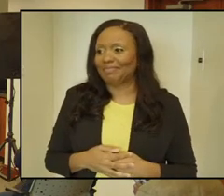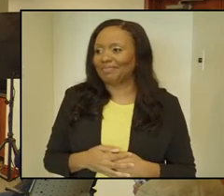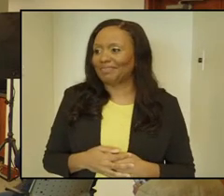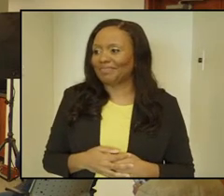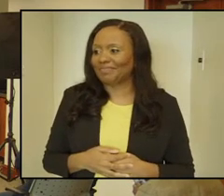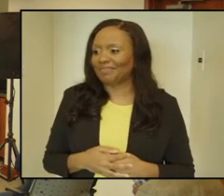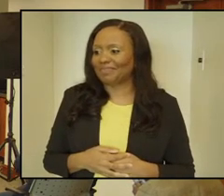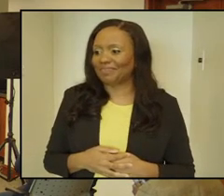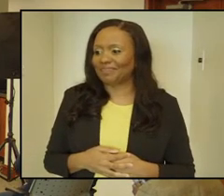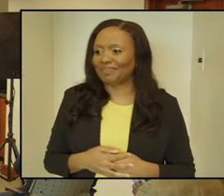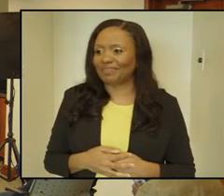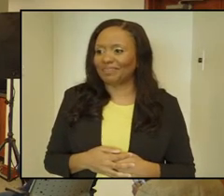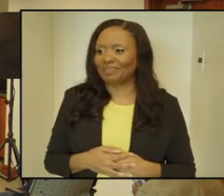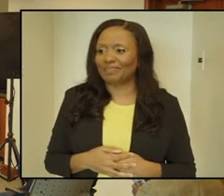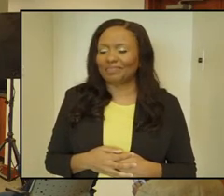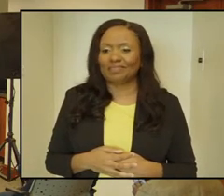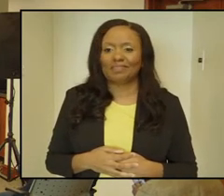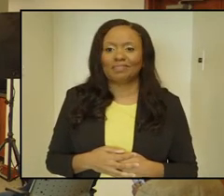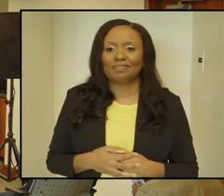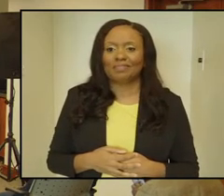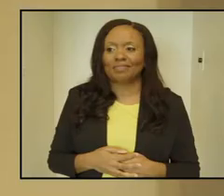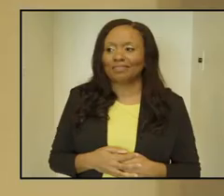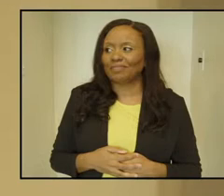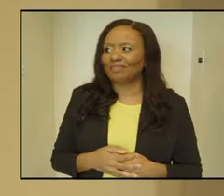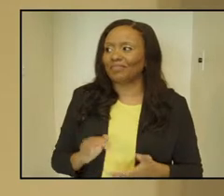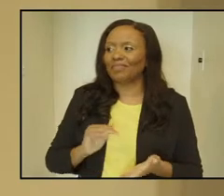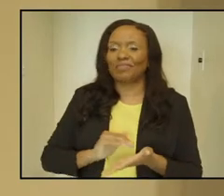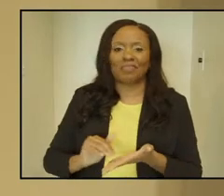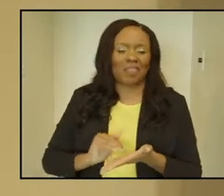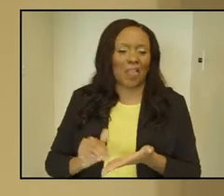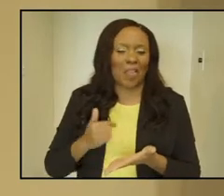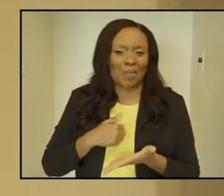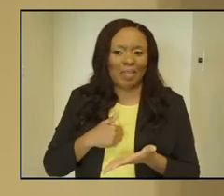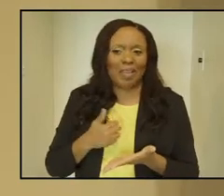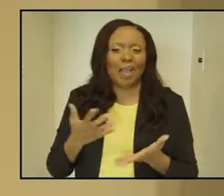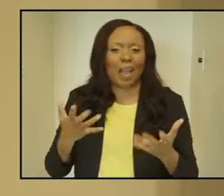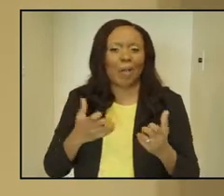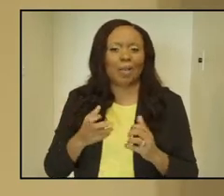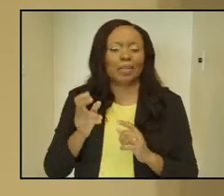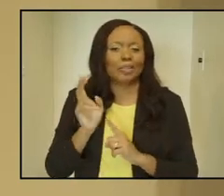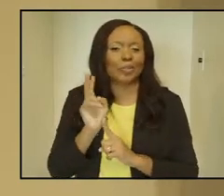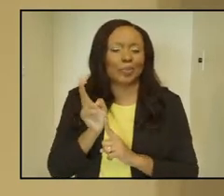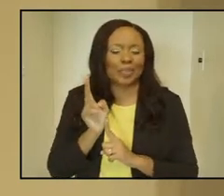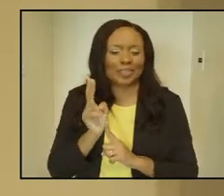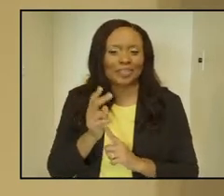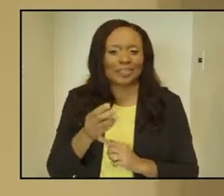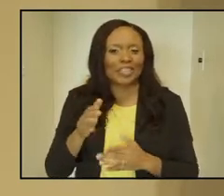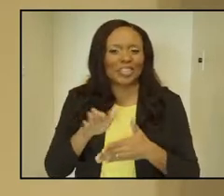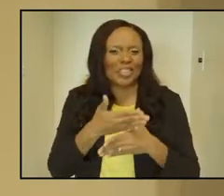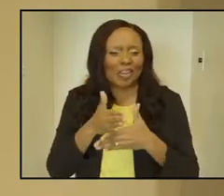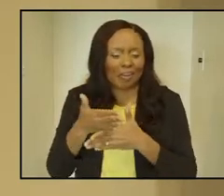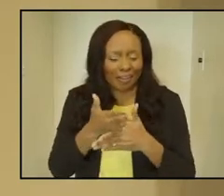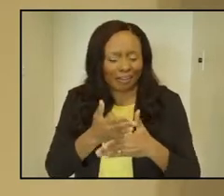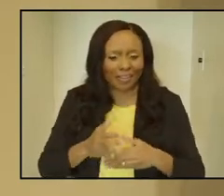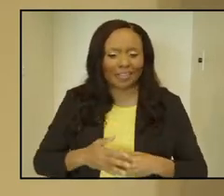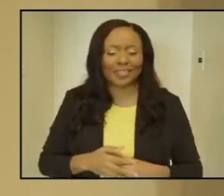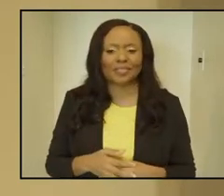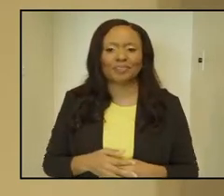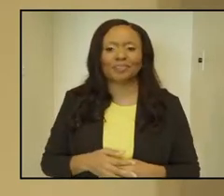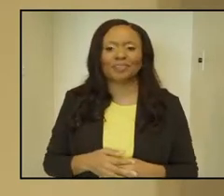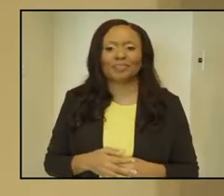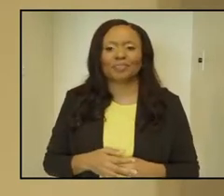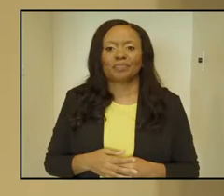But seriously, and forgive me for 2 minutes, because to put in place all